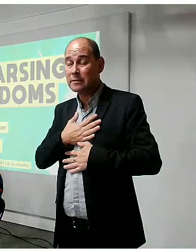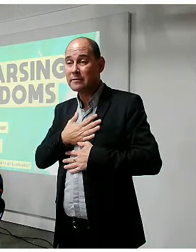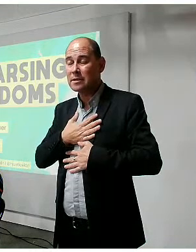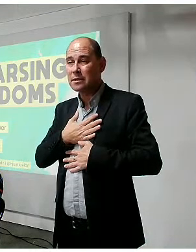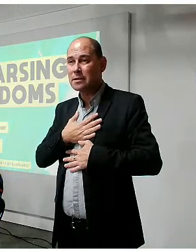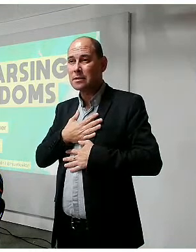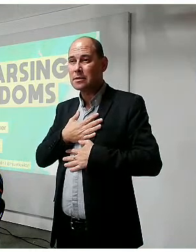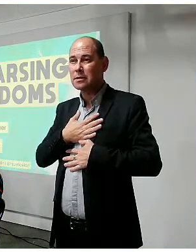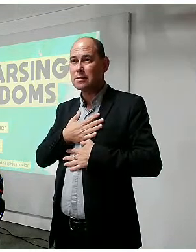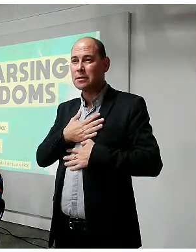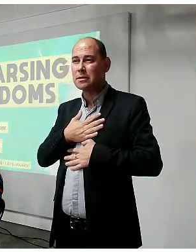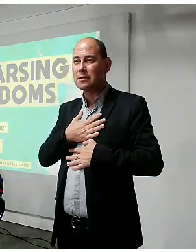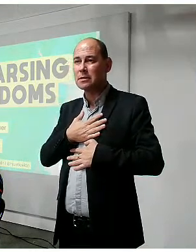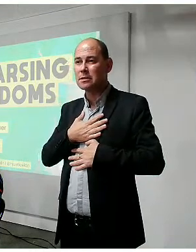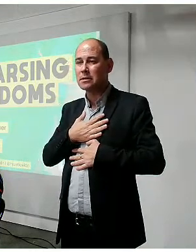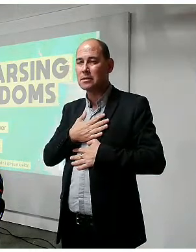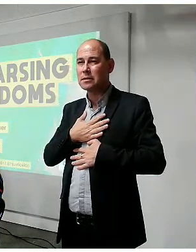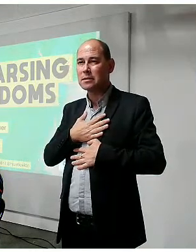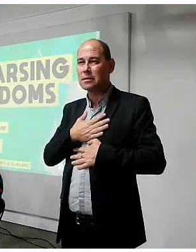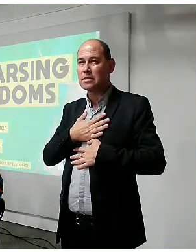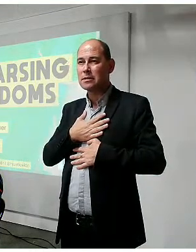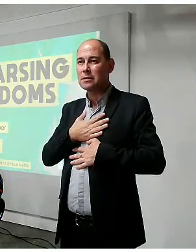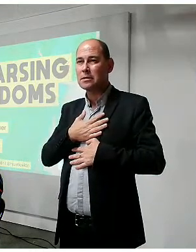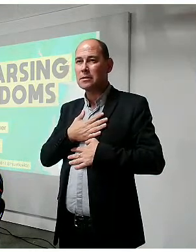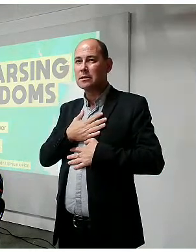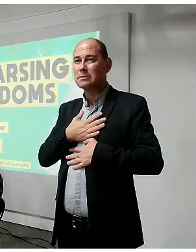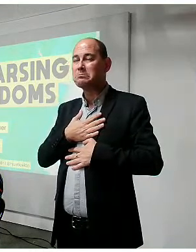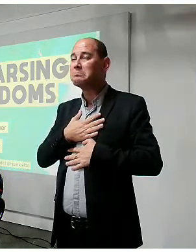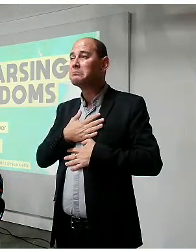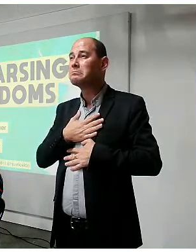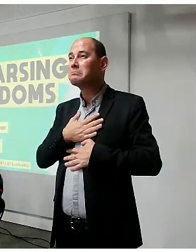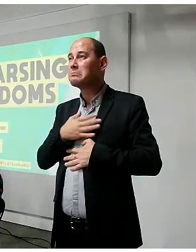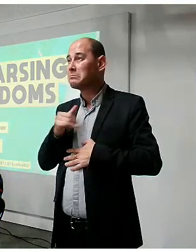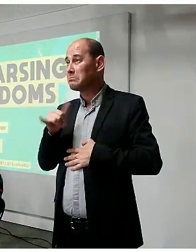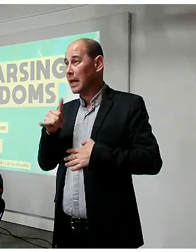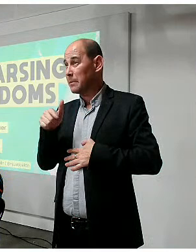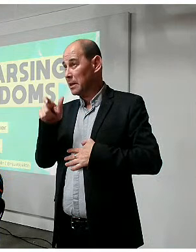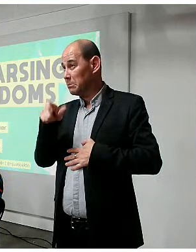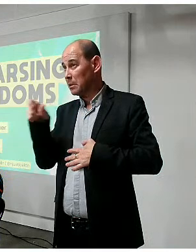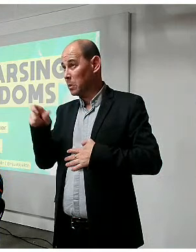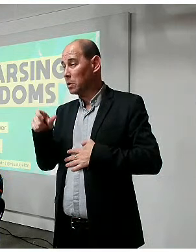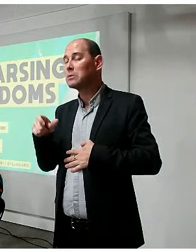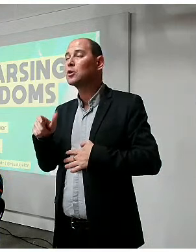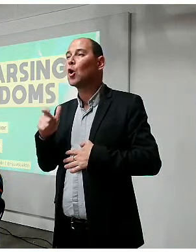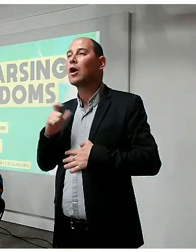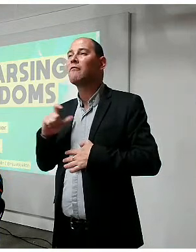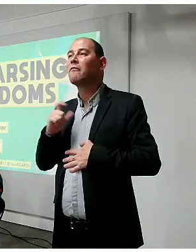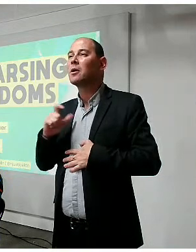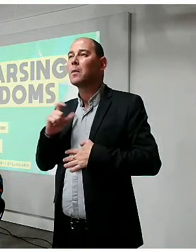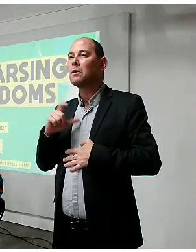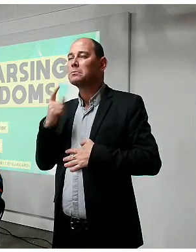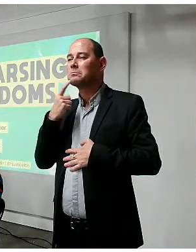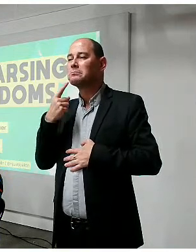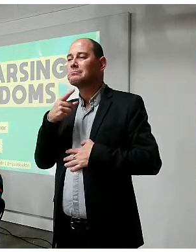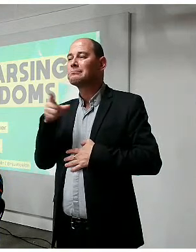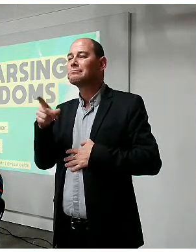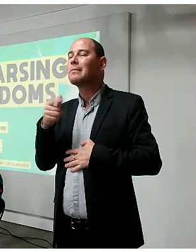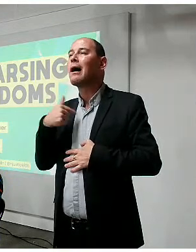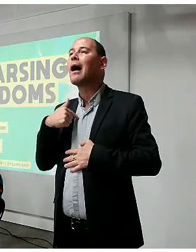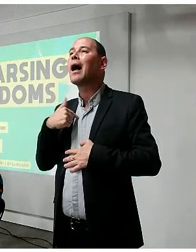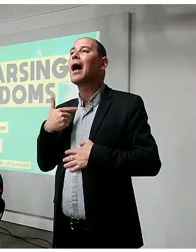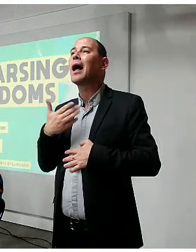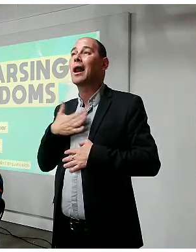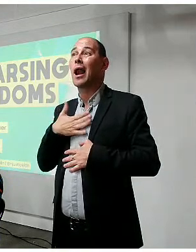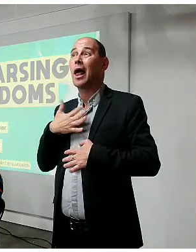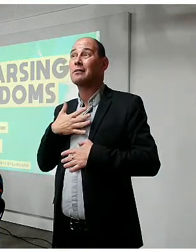I mean, I don't know, like I guess not everyone would be comfortable with saying it, but I just said, look, I'd love to contribute to this plant pot, but I'd prefer to